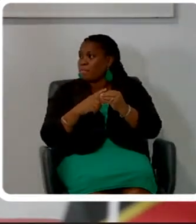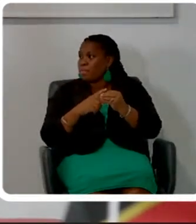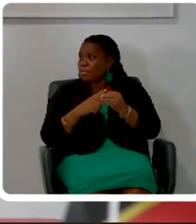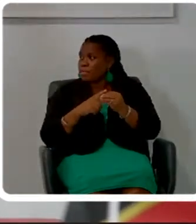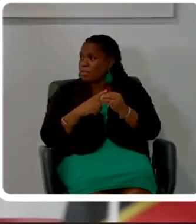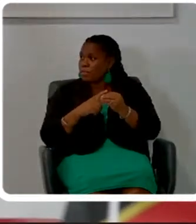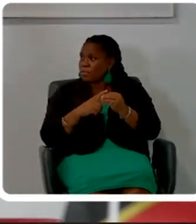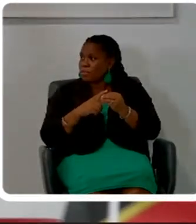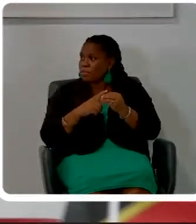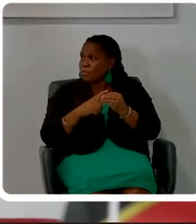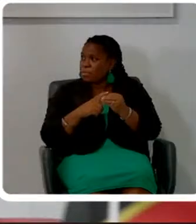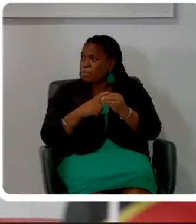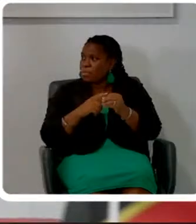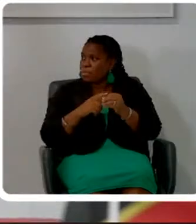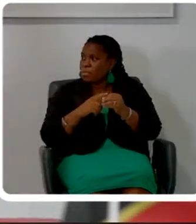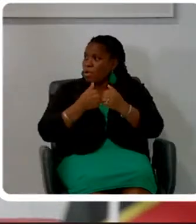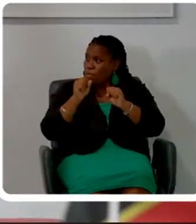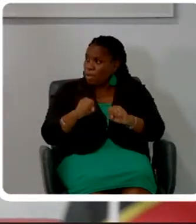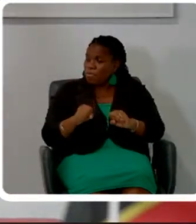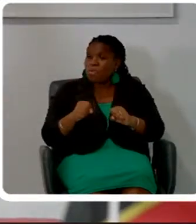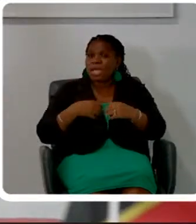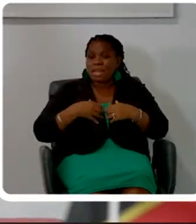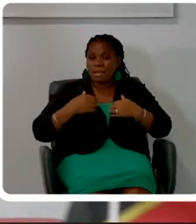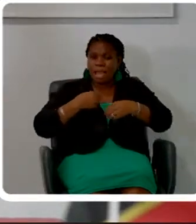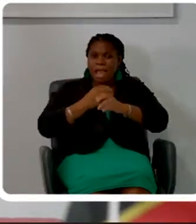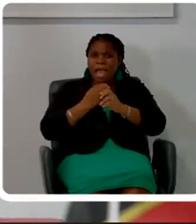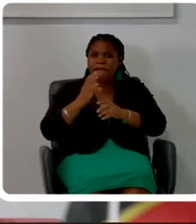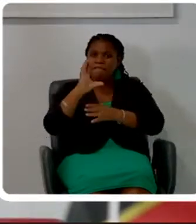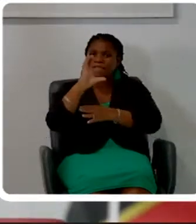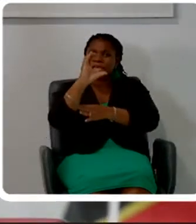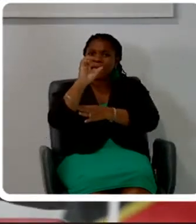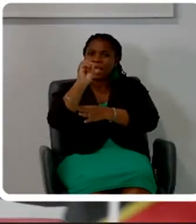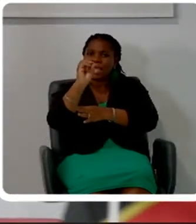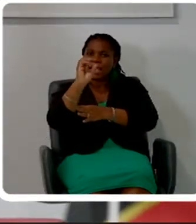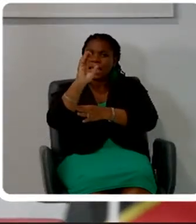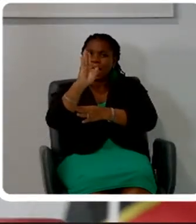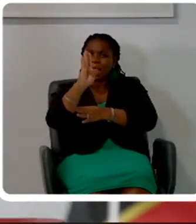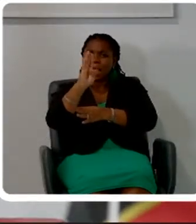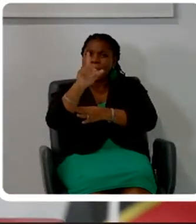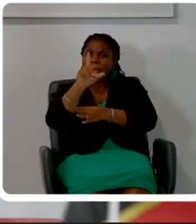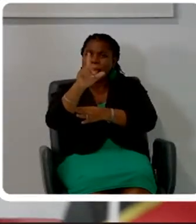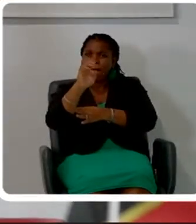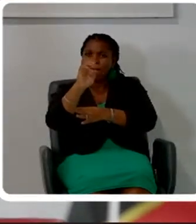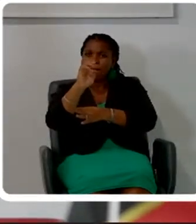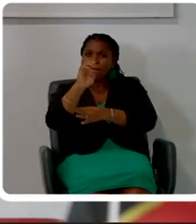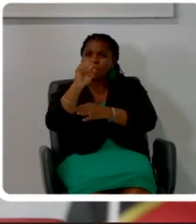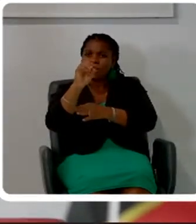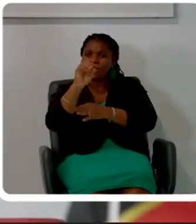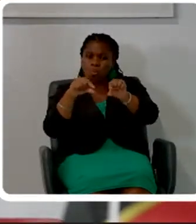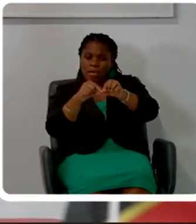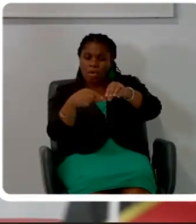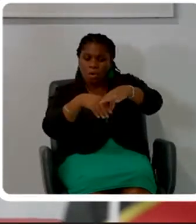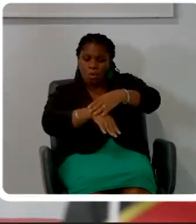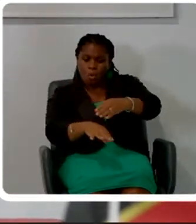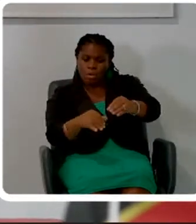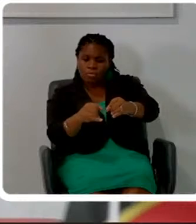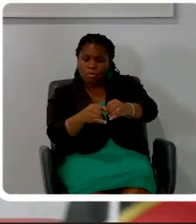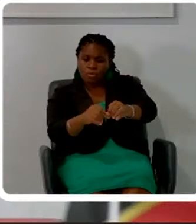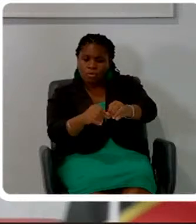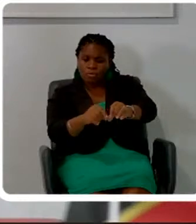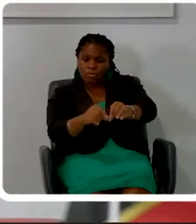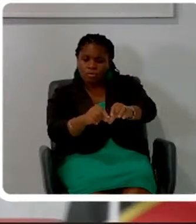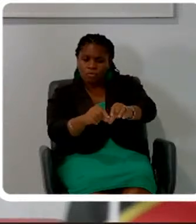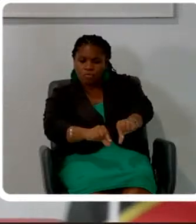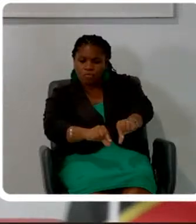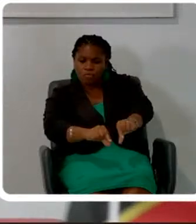at this time of how we can get underground cables to go from one island to the next to connect us so we can have a region of renewable energy at